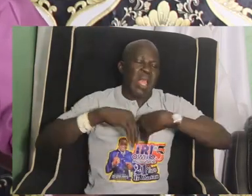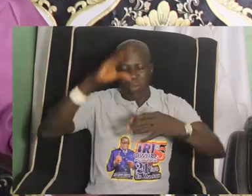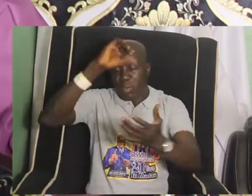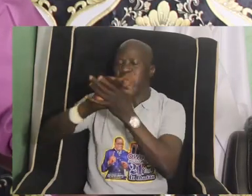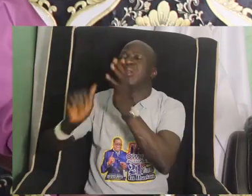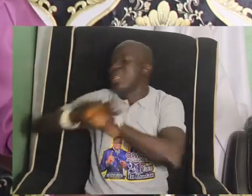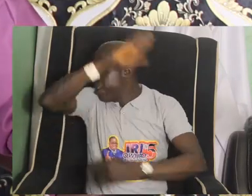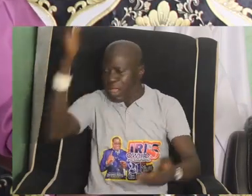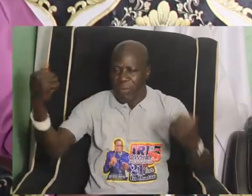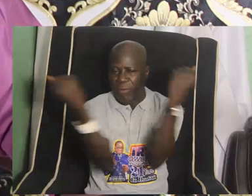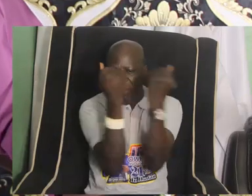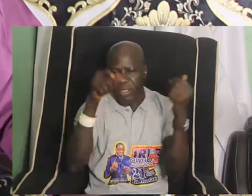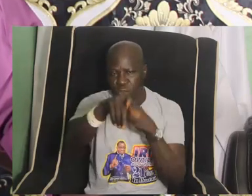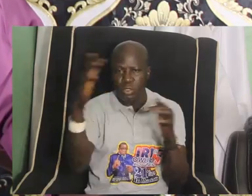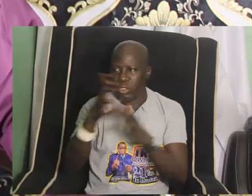get married. Amen.